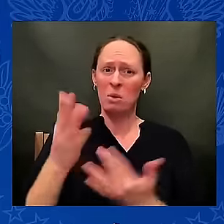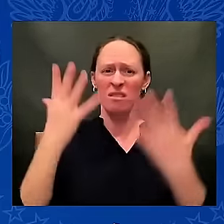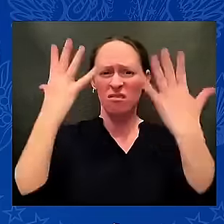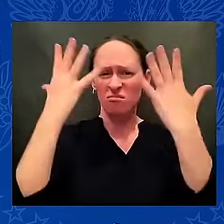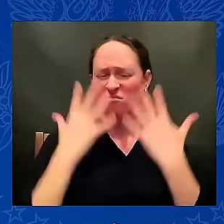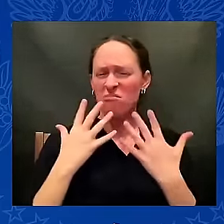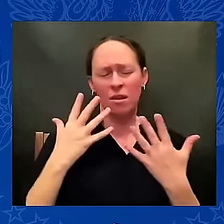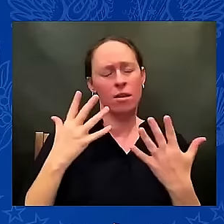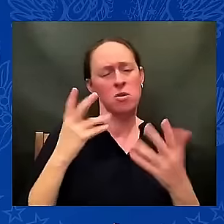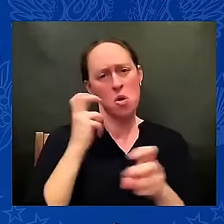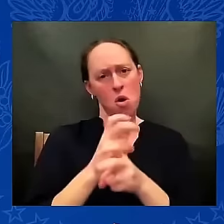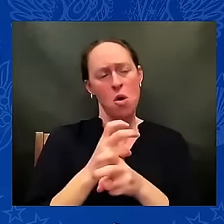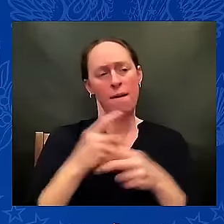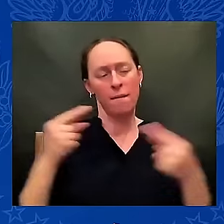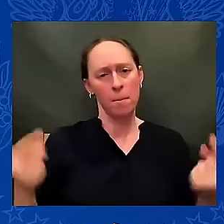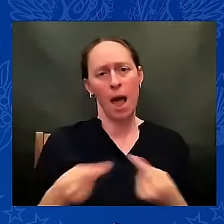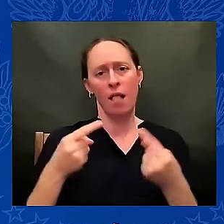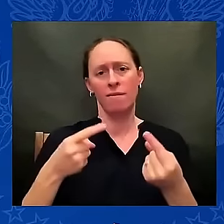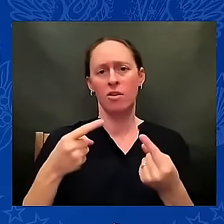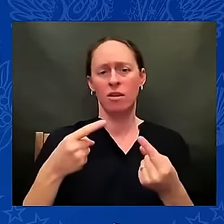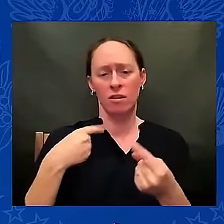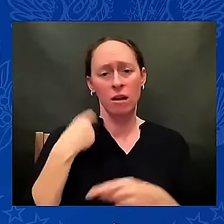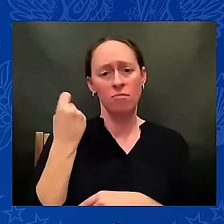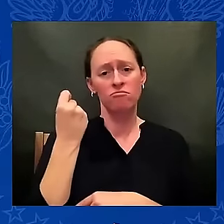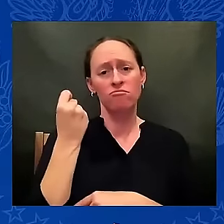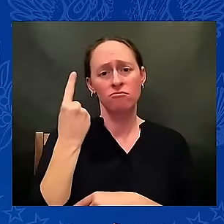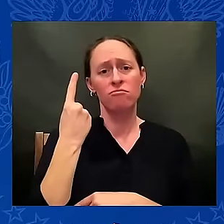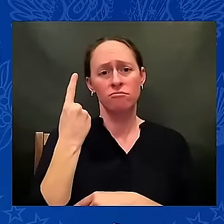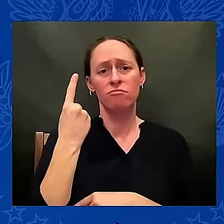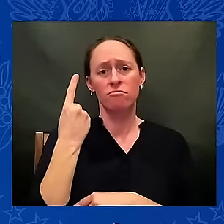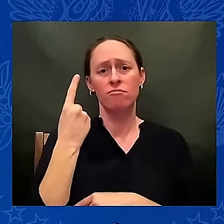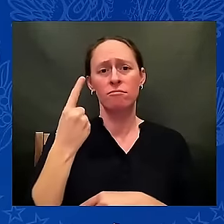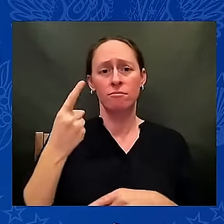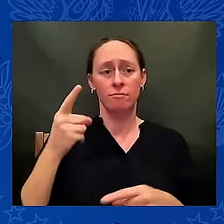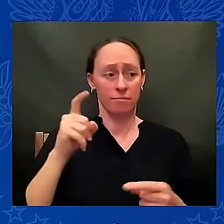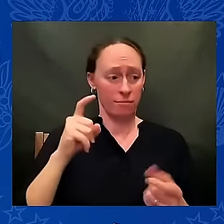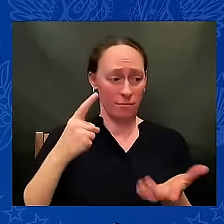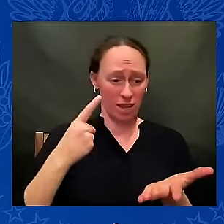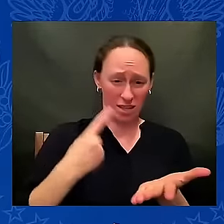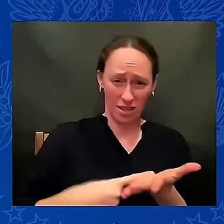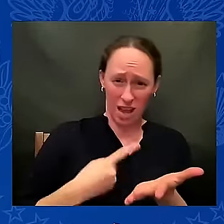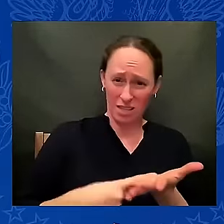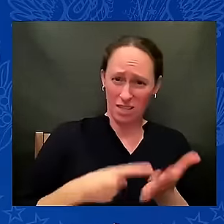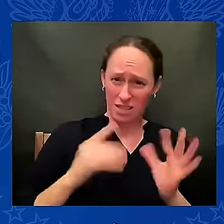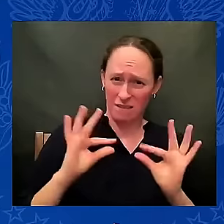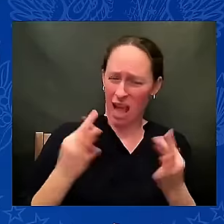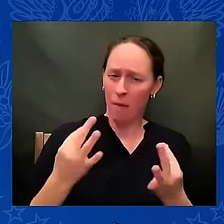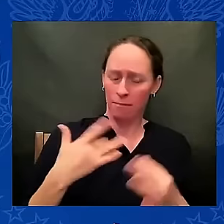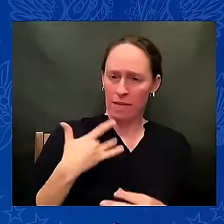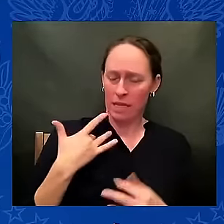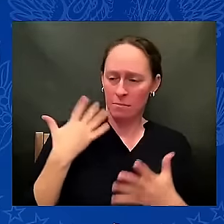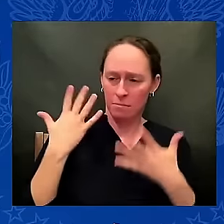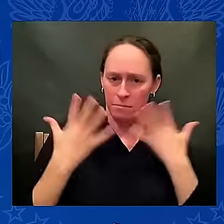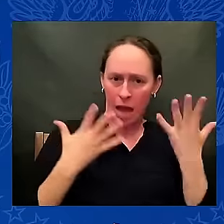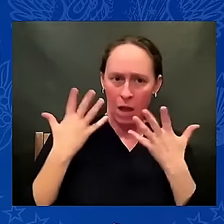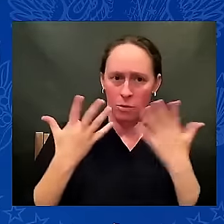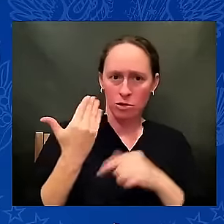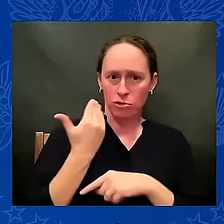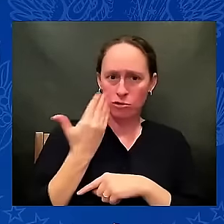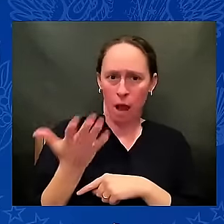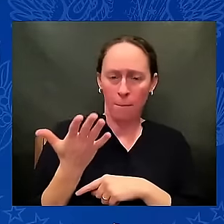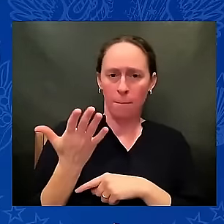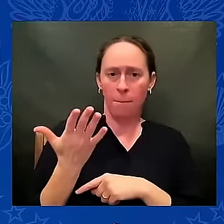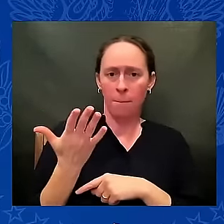shameful to acknowledge. But just because history is silent doesn't mean it didn't take place. It did